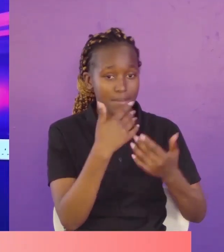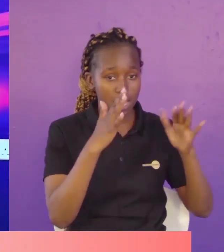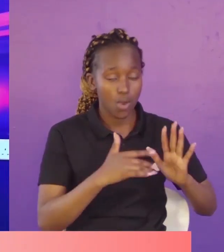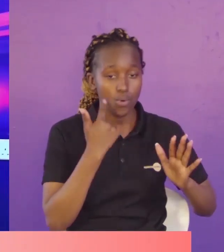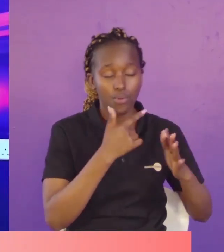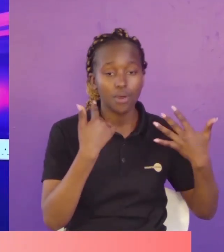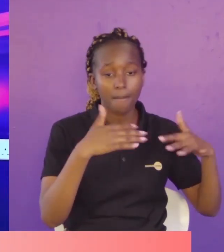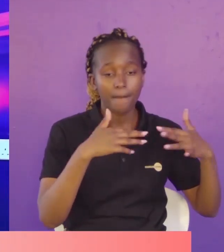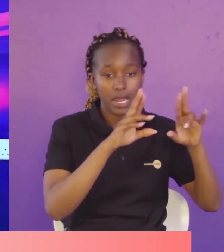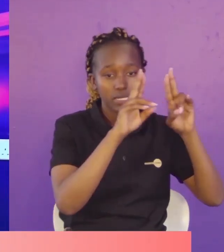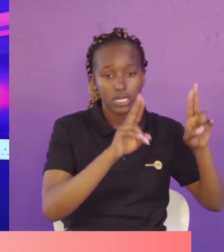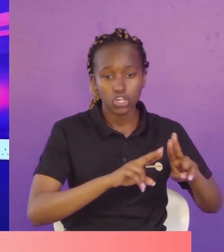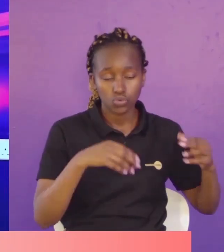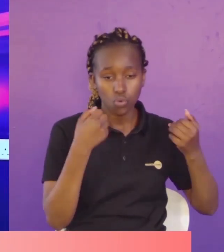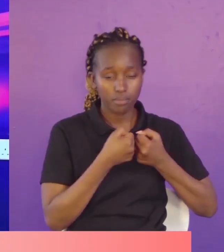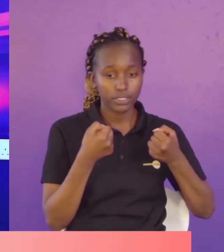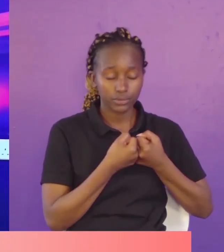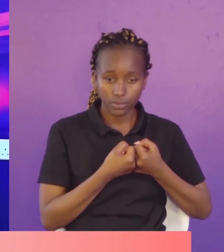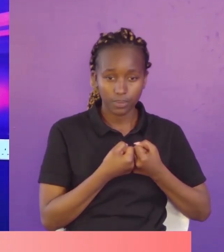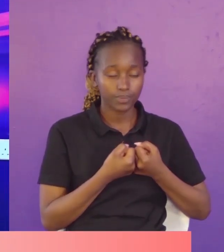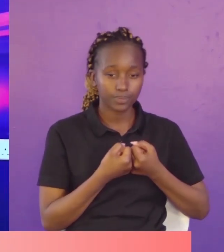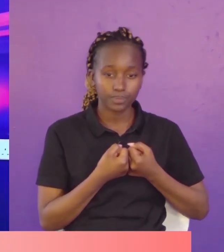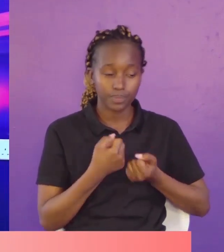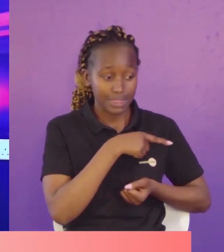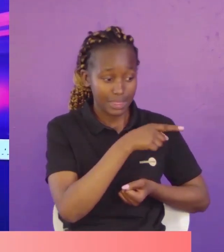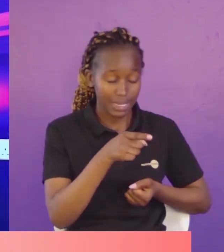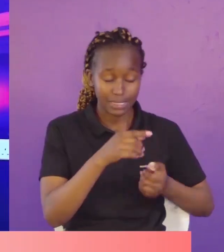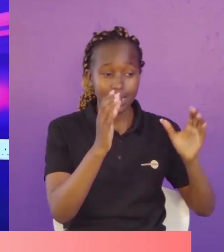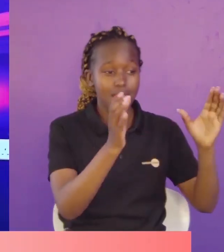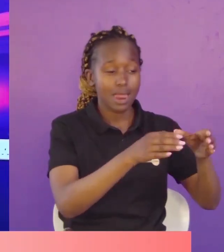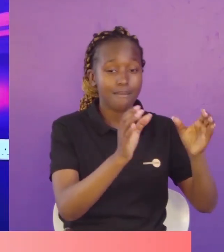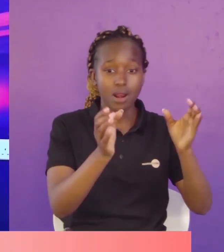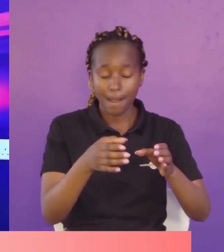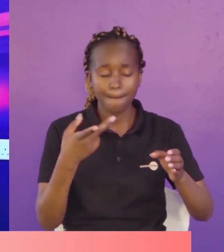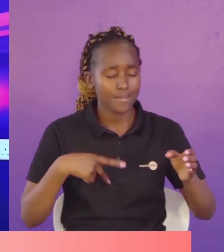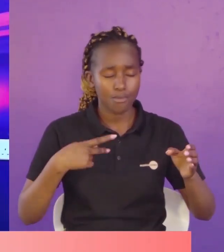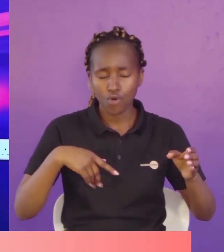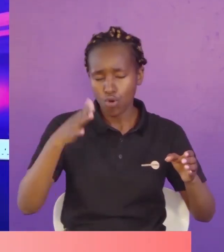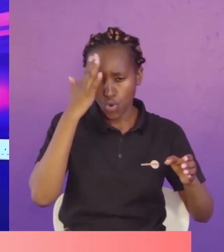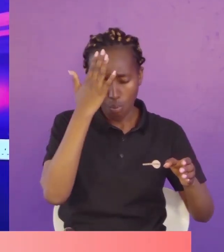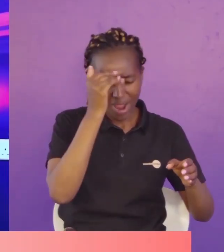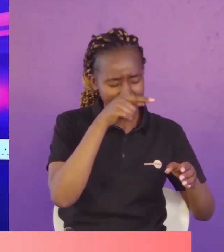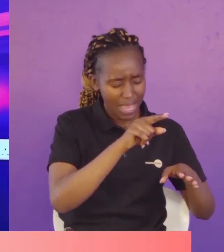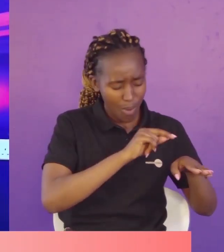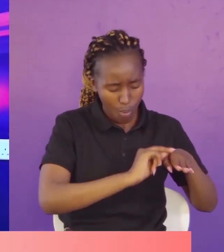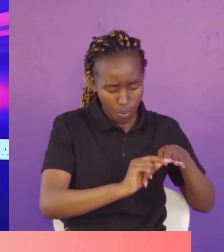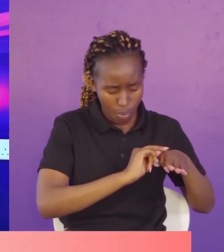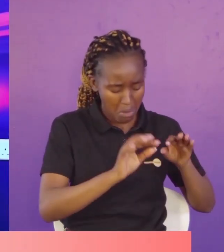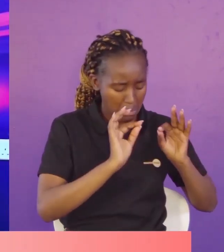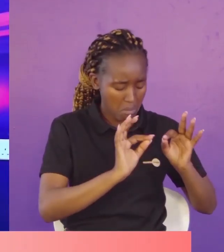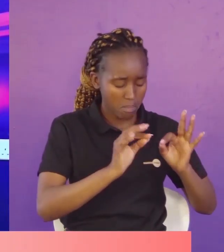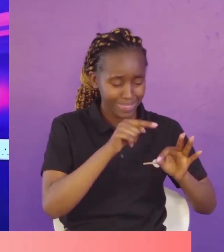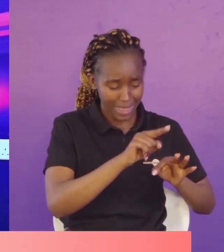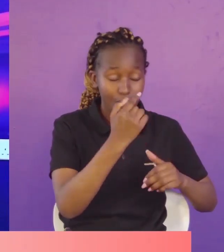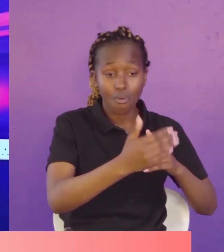They play in big, and these clubs are known for their tactics. Yeah. They are known for their winning